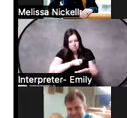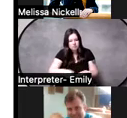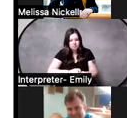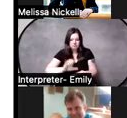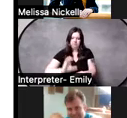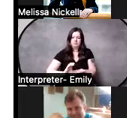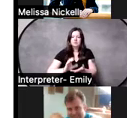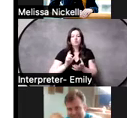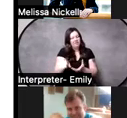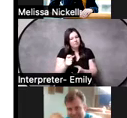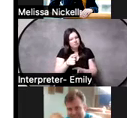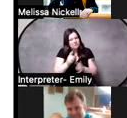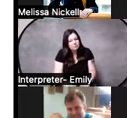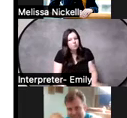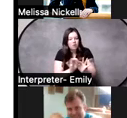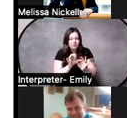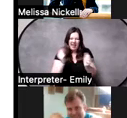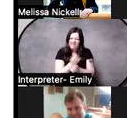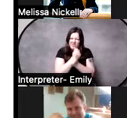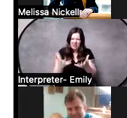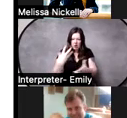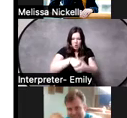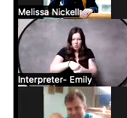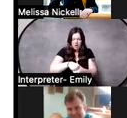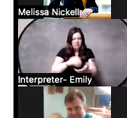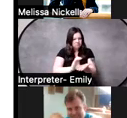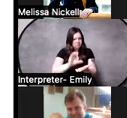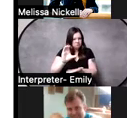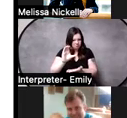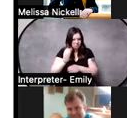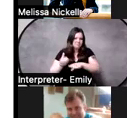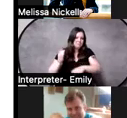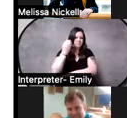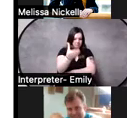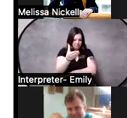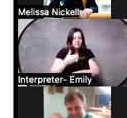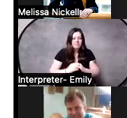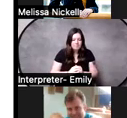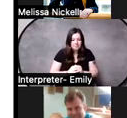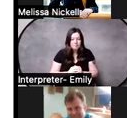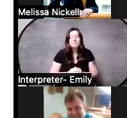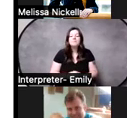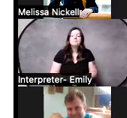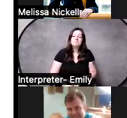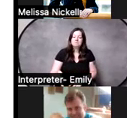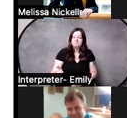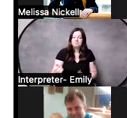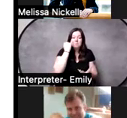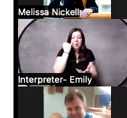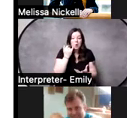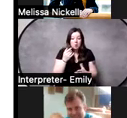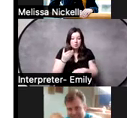submission. And the reason it's so important is because if you submit a grant and there's a document that's missing, or you